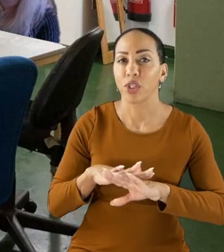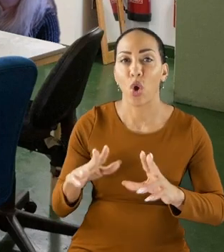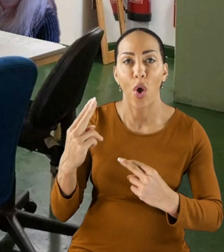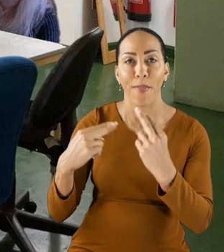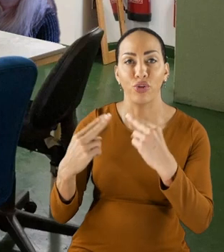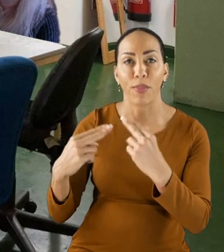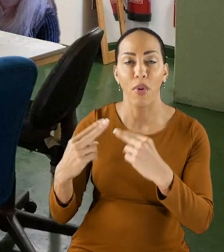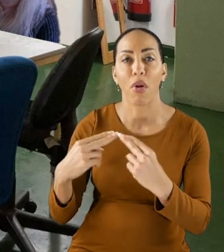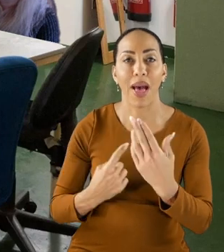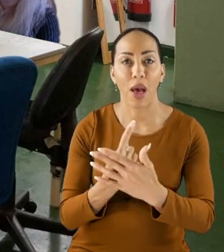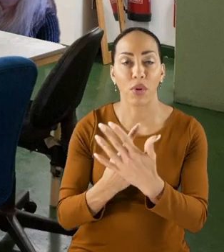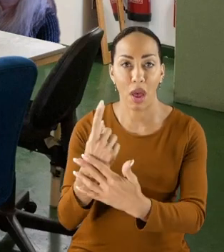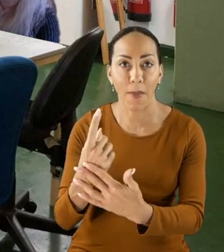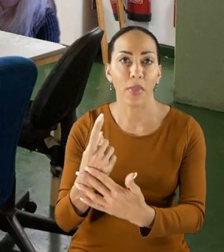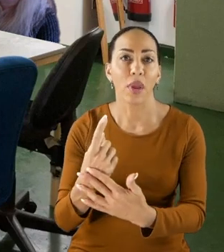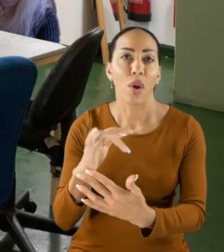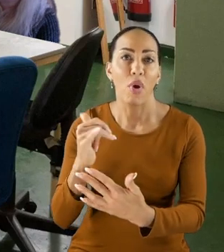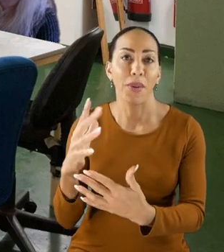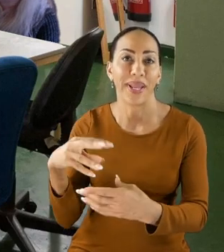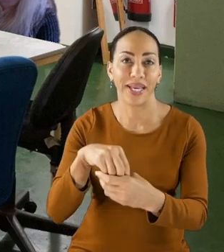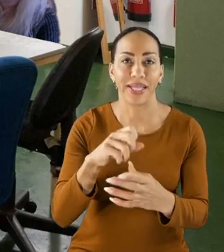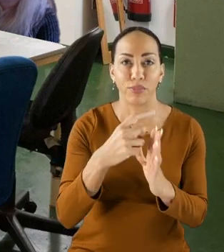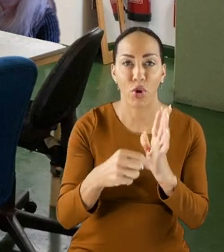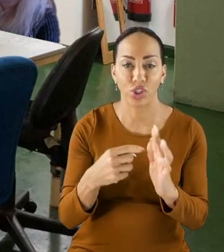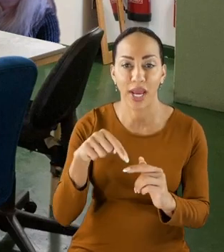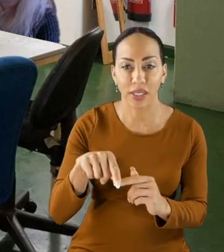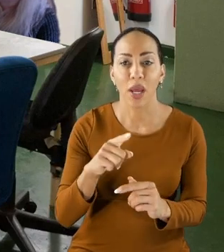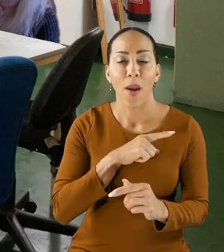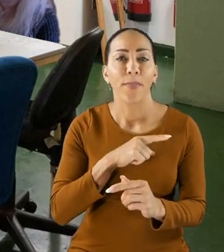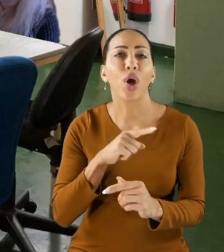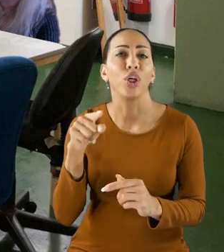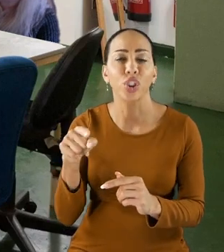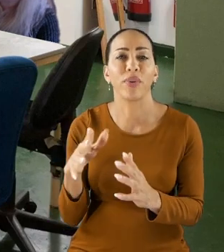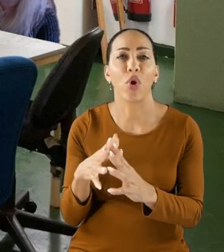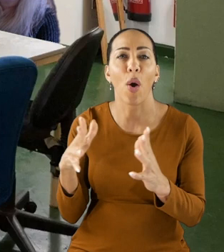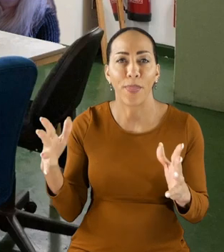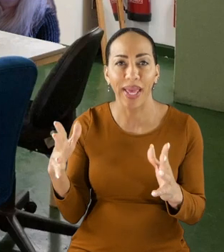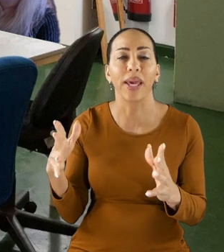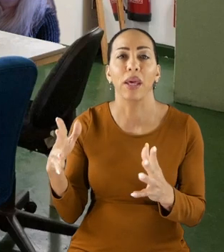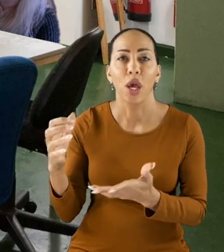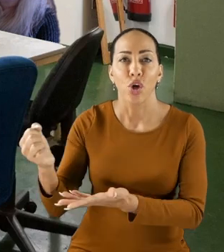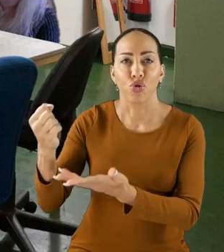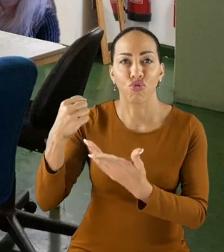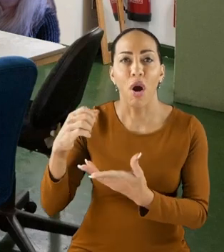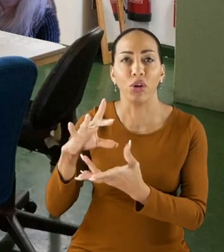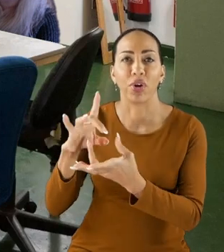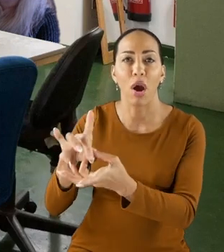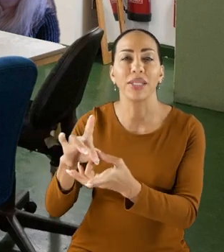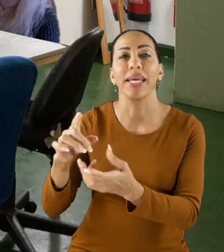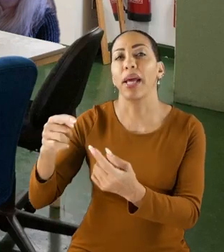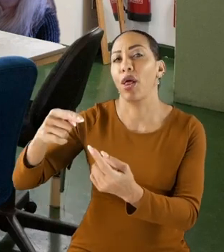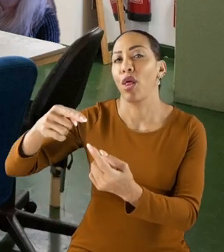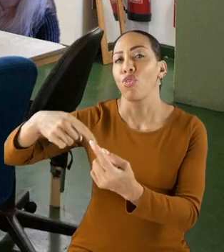got the show on for one night at the Roundhouse, because we're going to do a big funding grant to accompany that, and because it opens up a